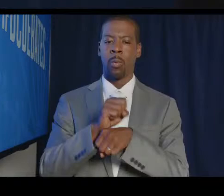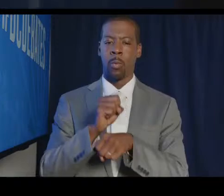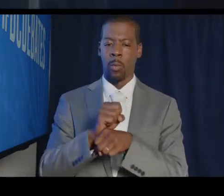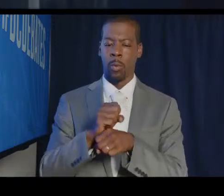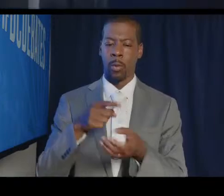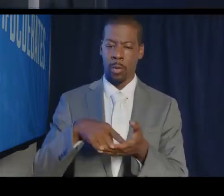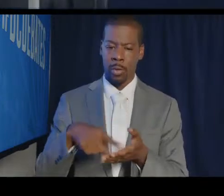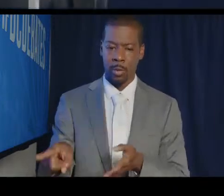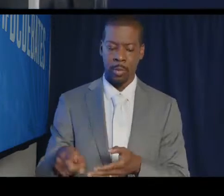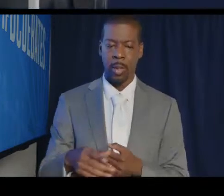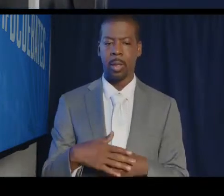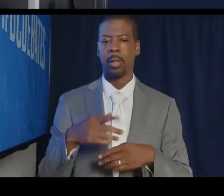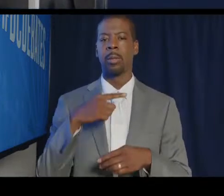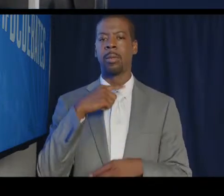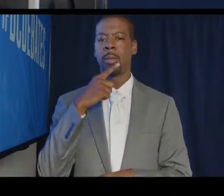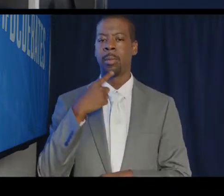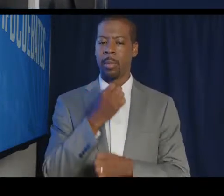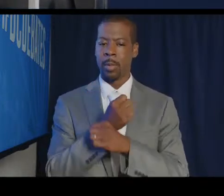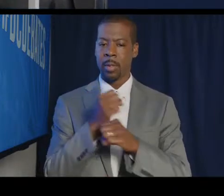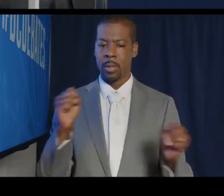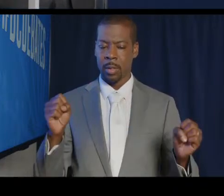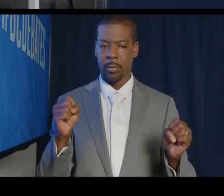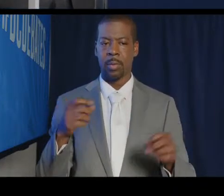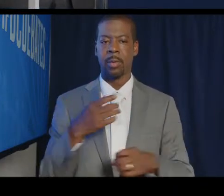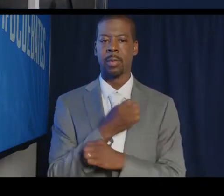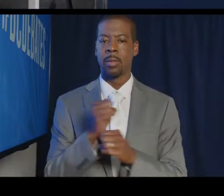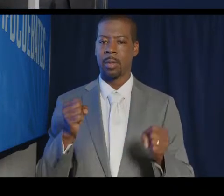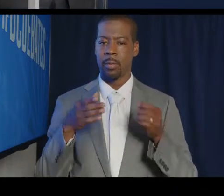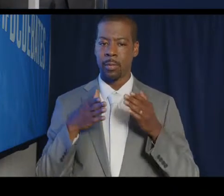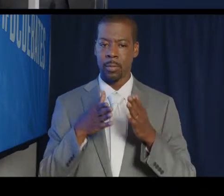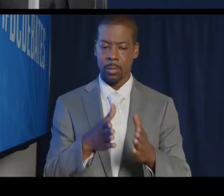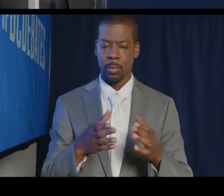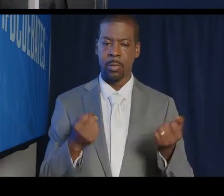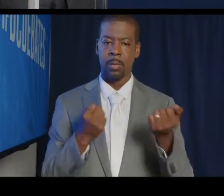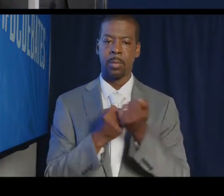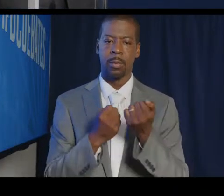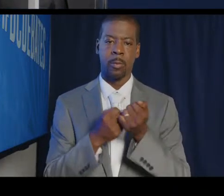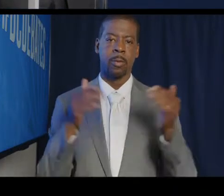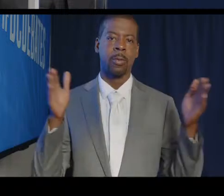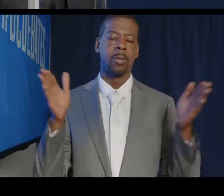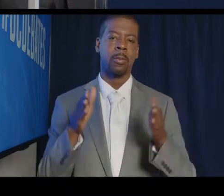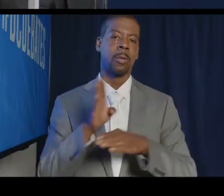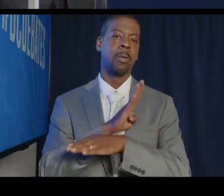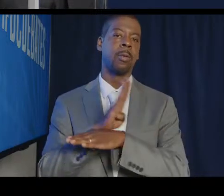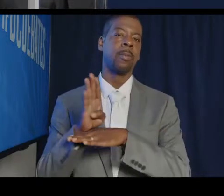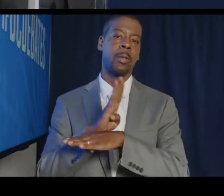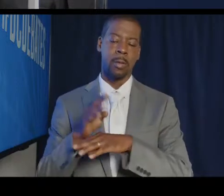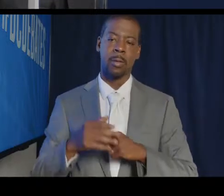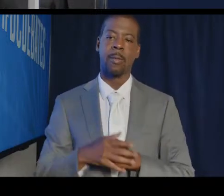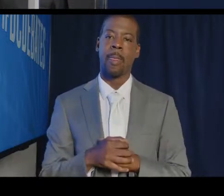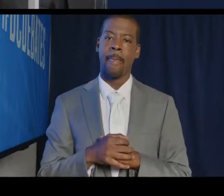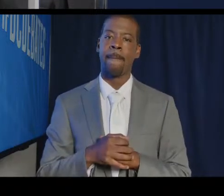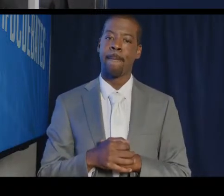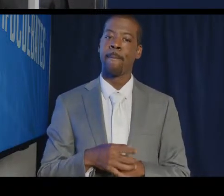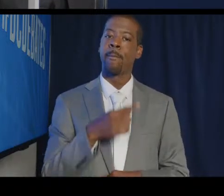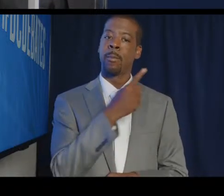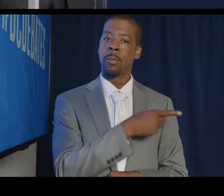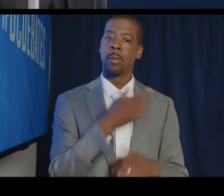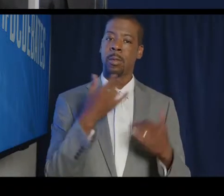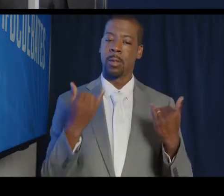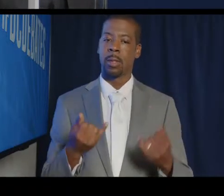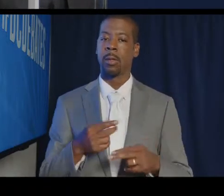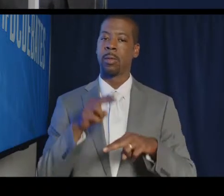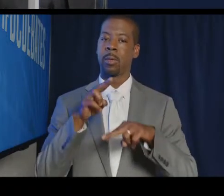advance public safety and safe streets, support small businesses, and more. Christina currently serves as the chair of the council's Committee on